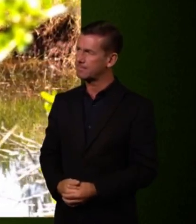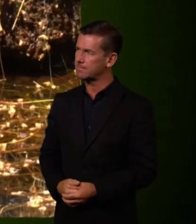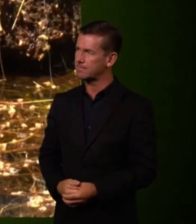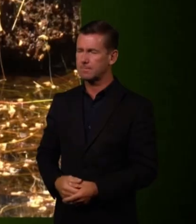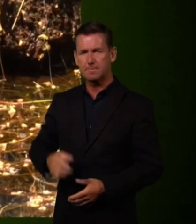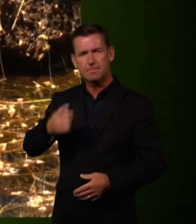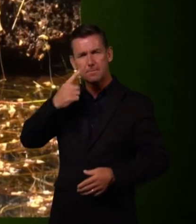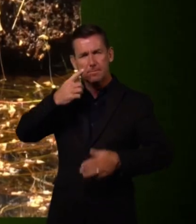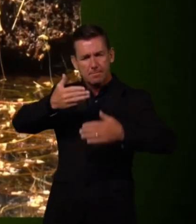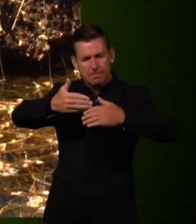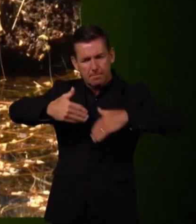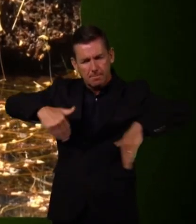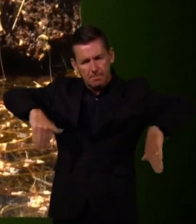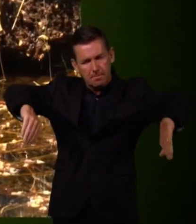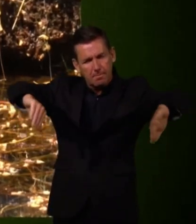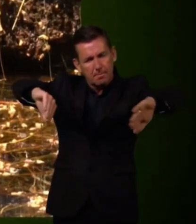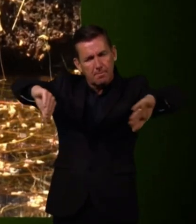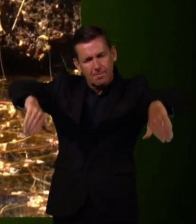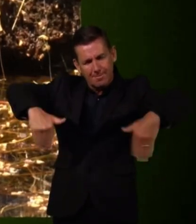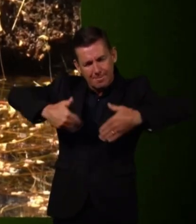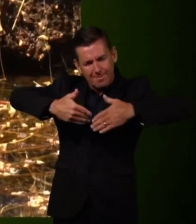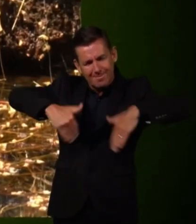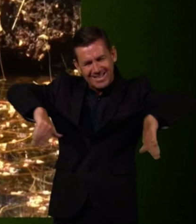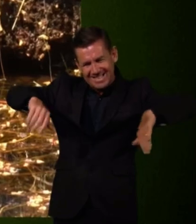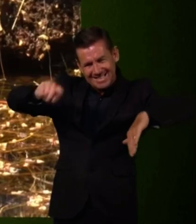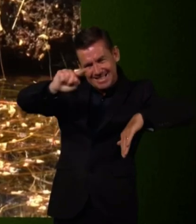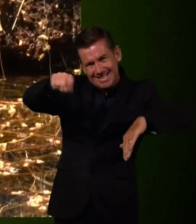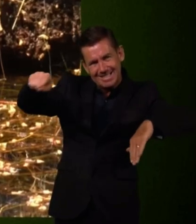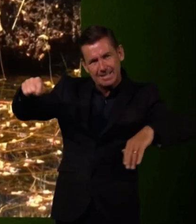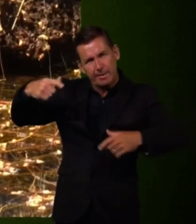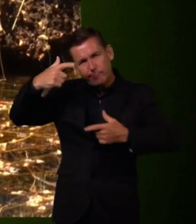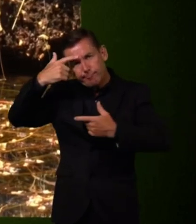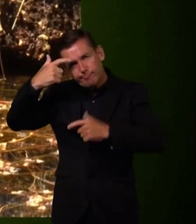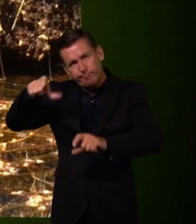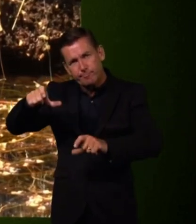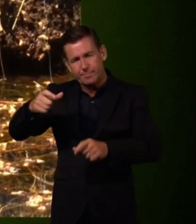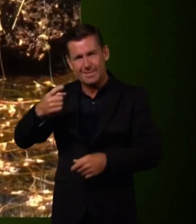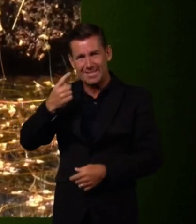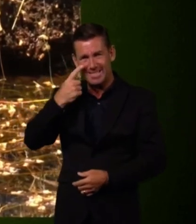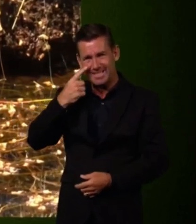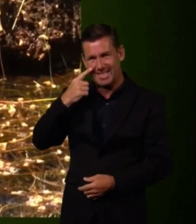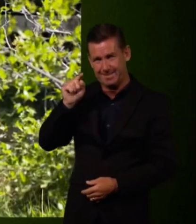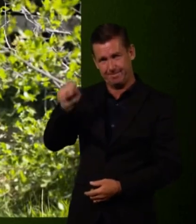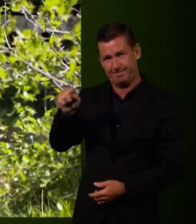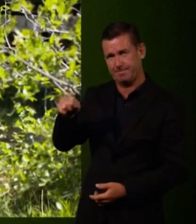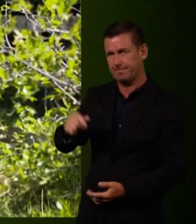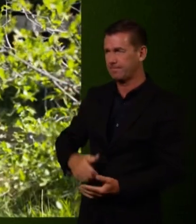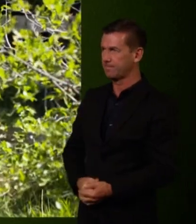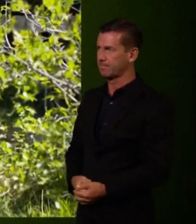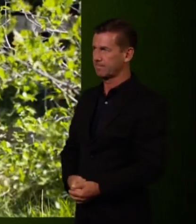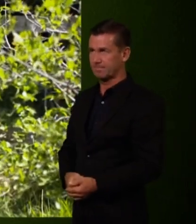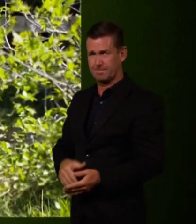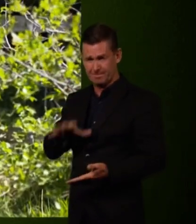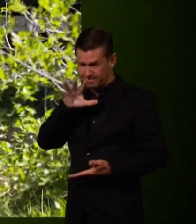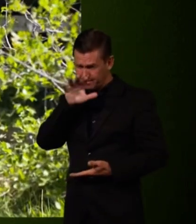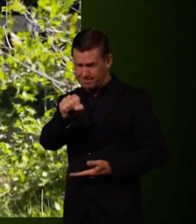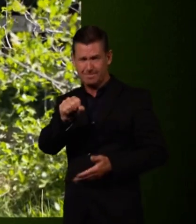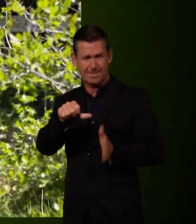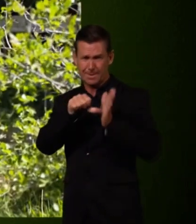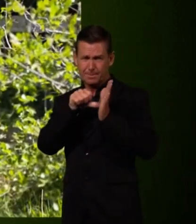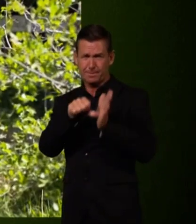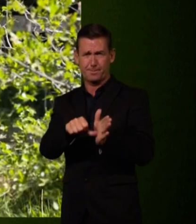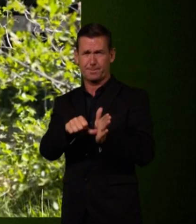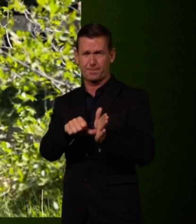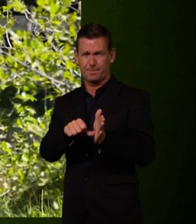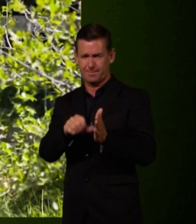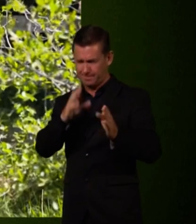here, and I can see one now. It's resting on the bank. Tricky to see, very well